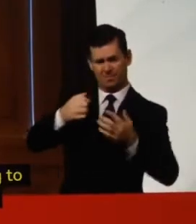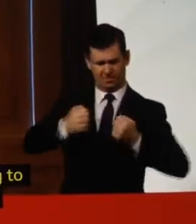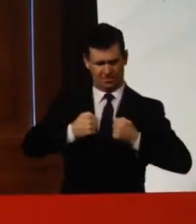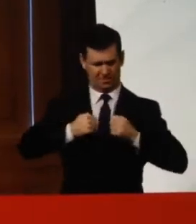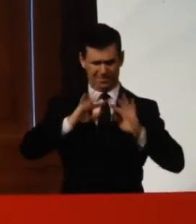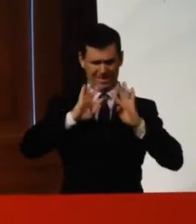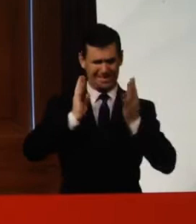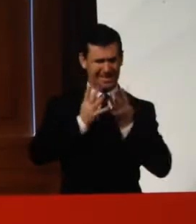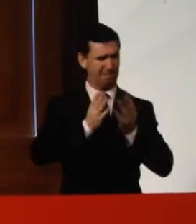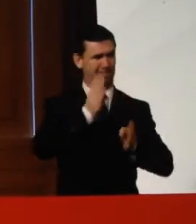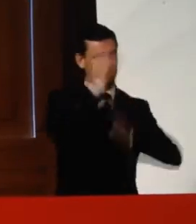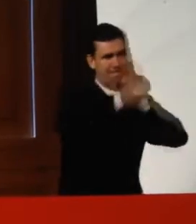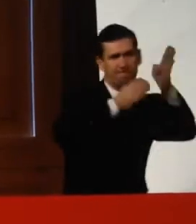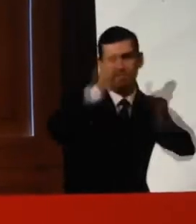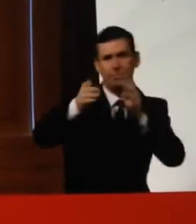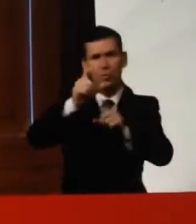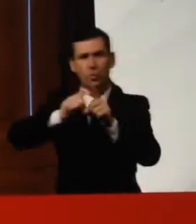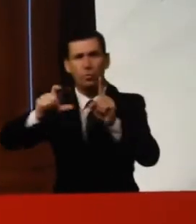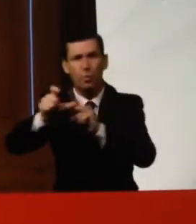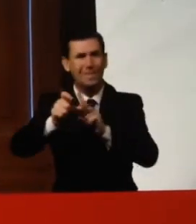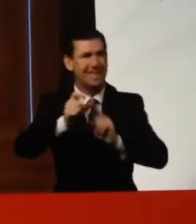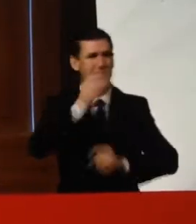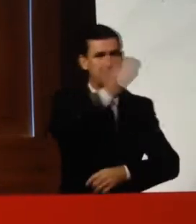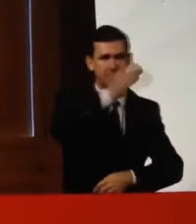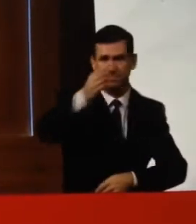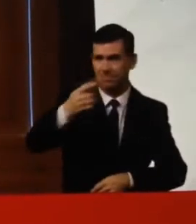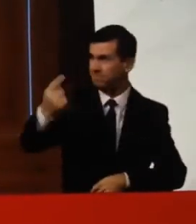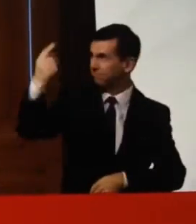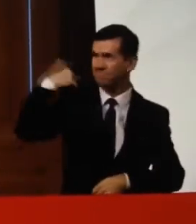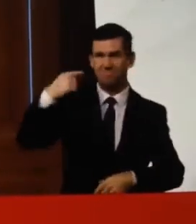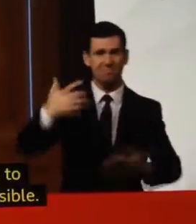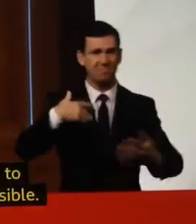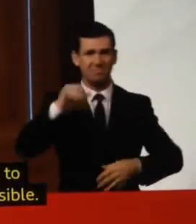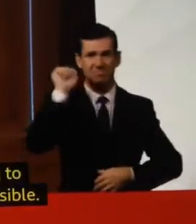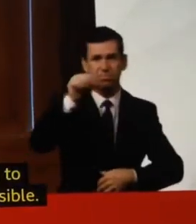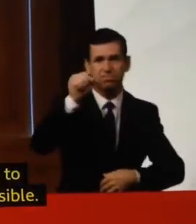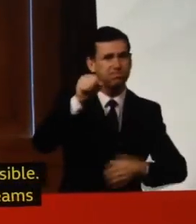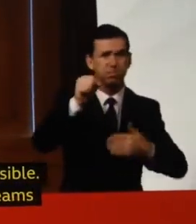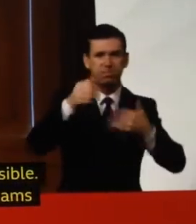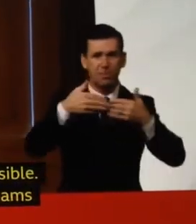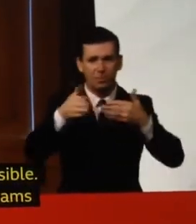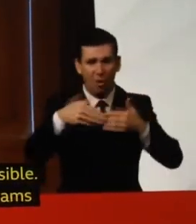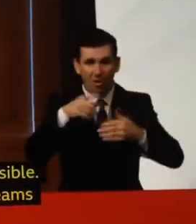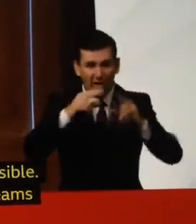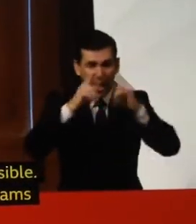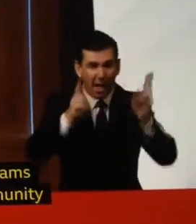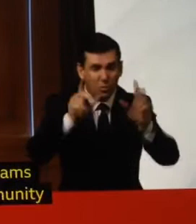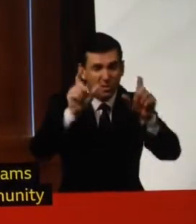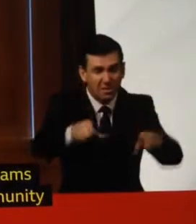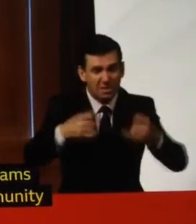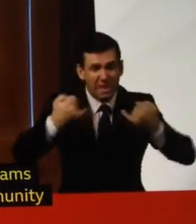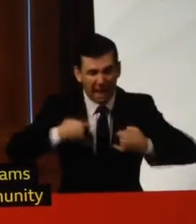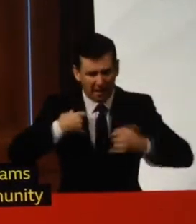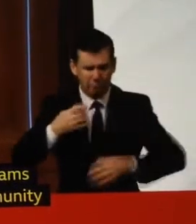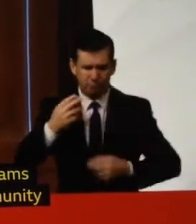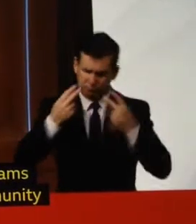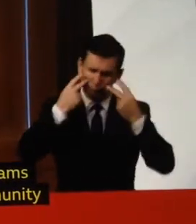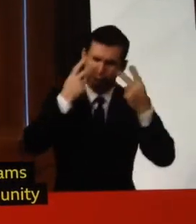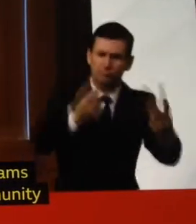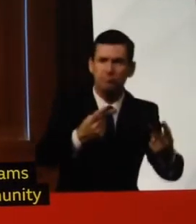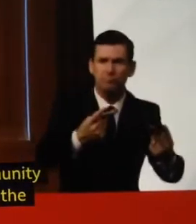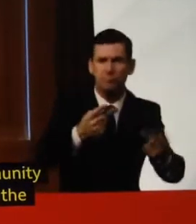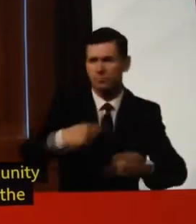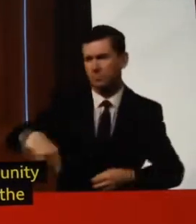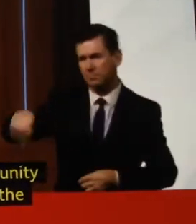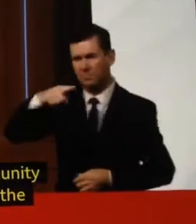community, just like at the beginning of the programme. We are going door to door to look after the housebound. We are asking the severely immunosuppressed to